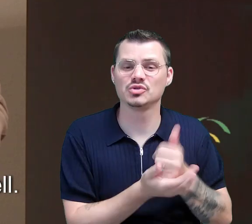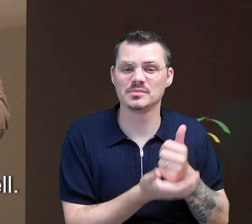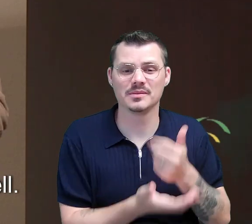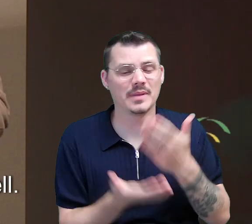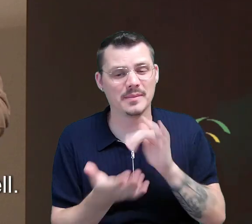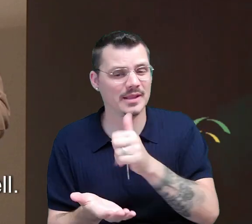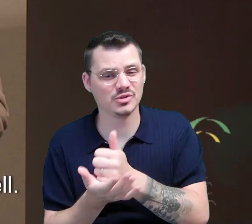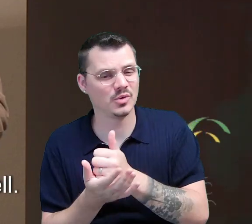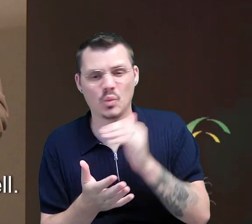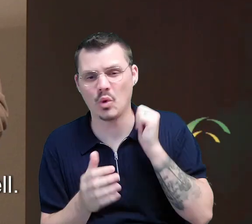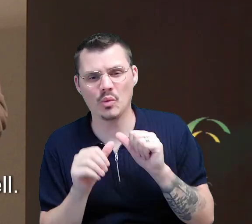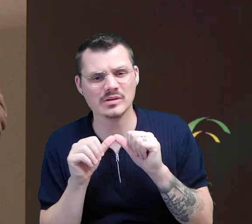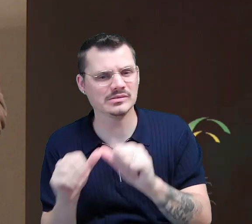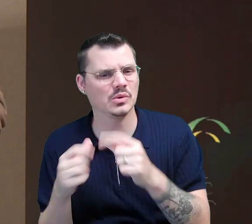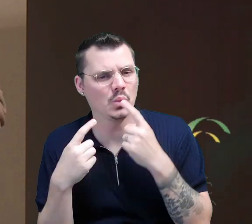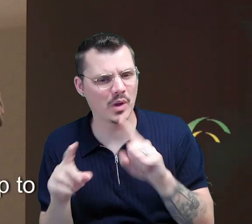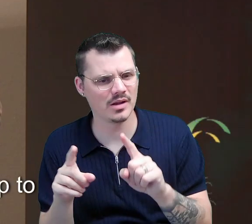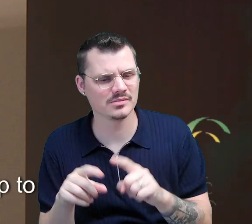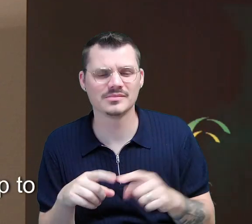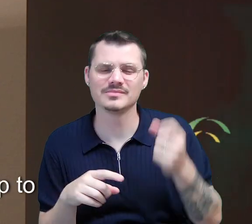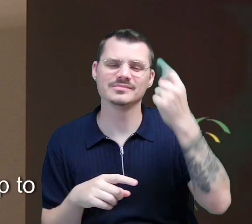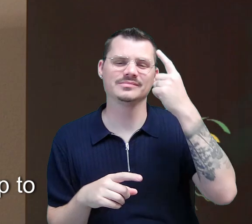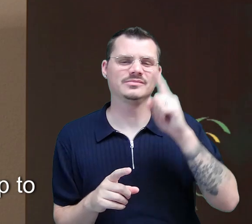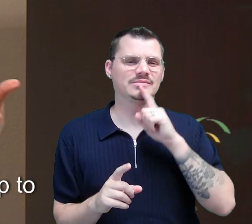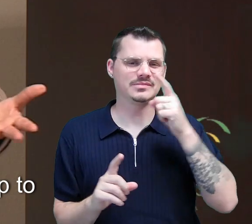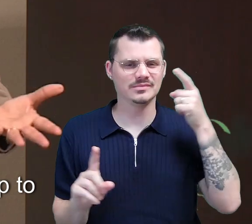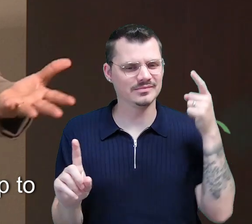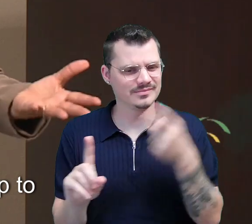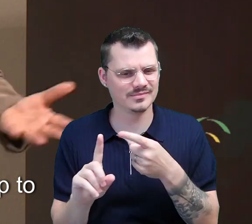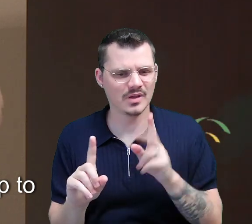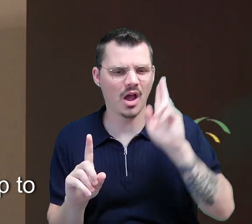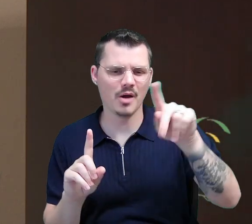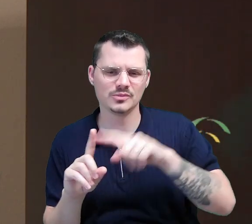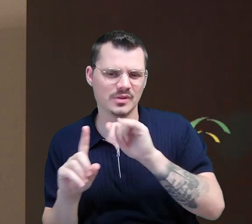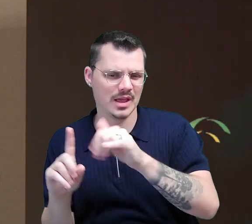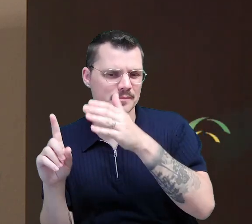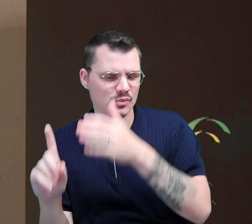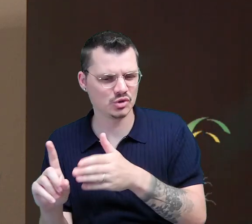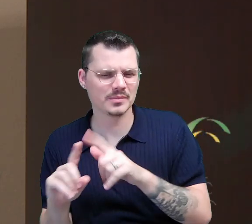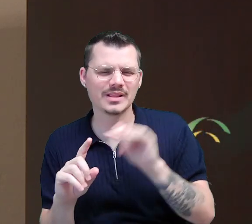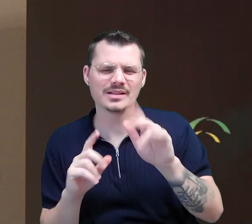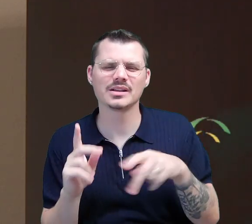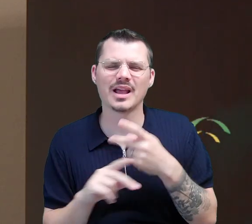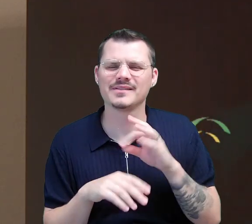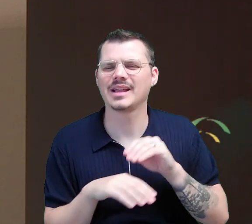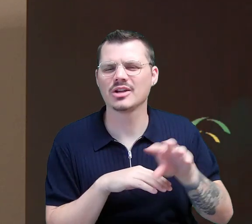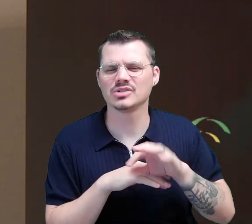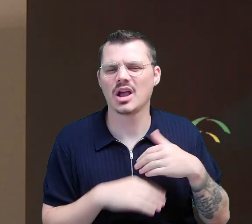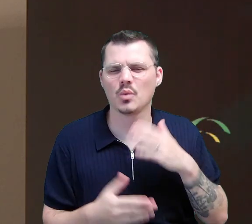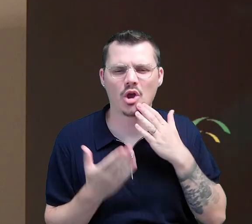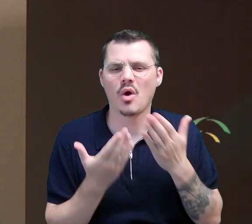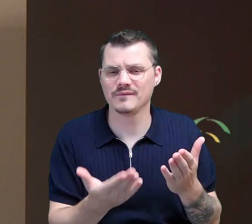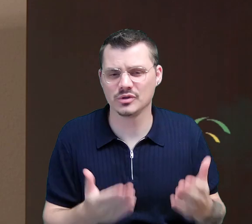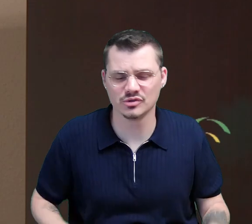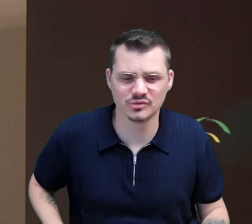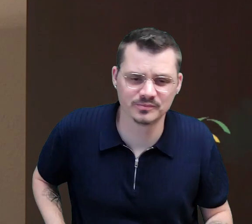This treatment may not work as well. However, it's ultimately, of course, up to the person, but that is the sort of counseling I would offer them.